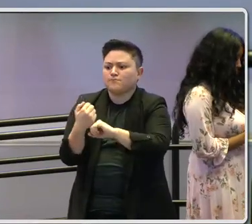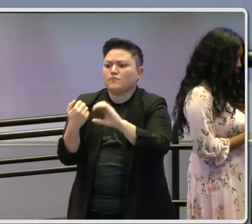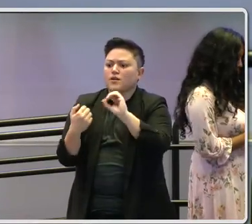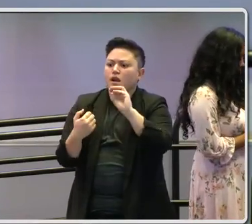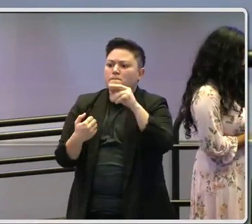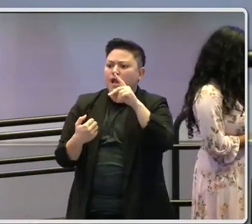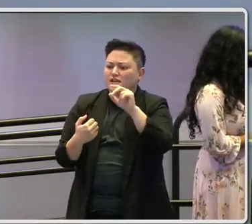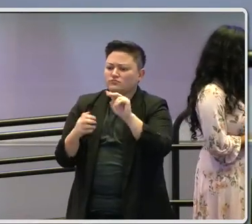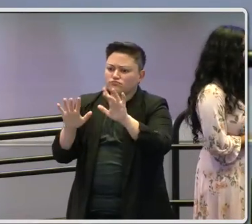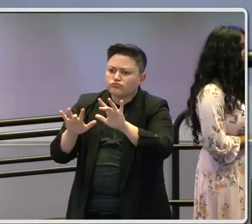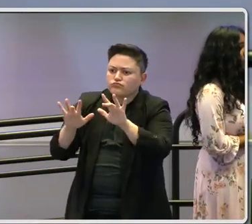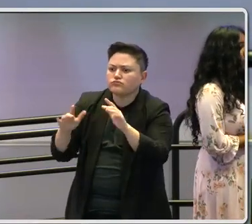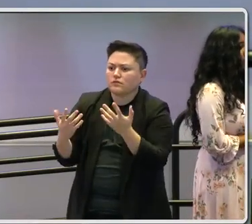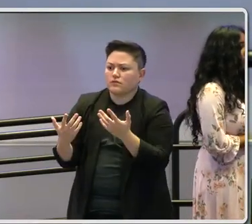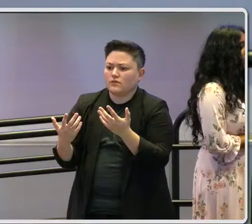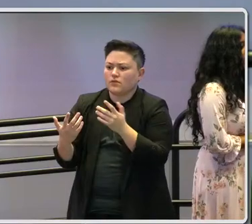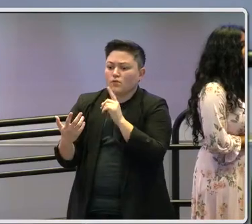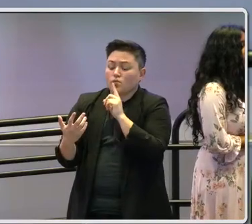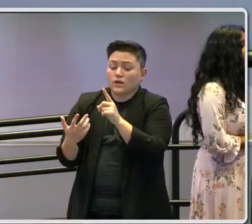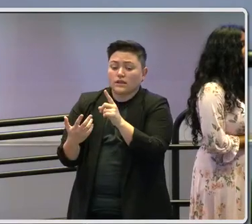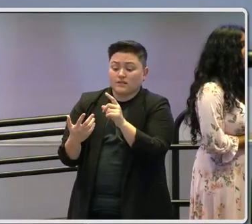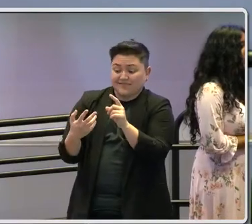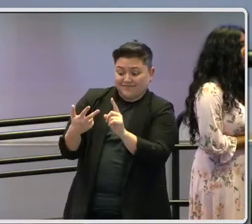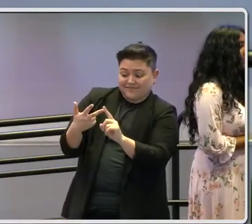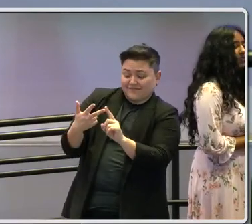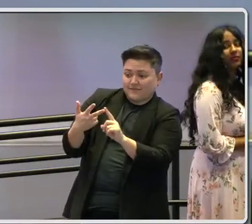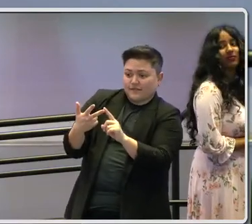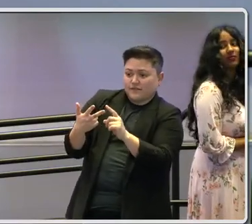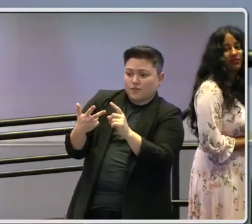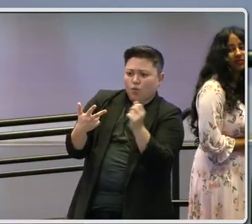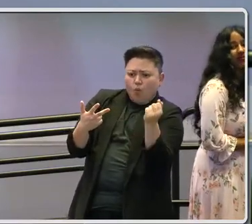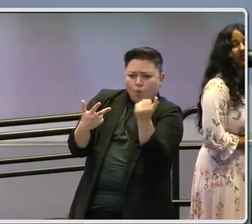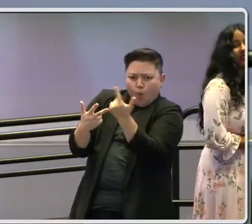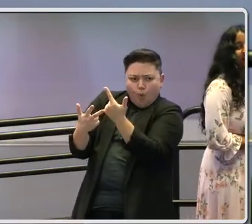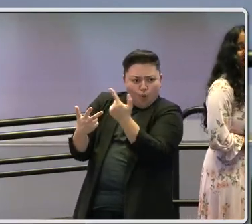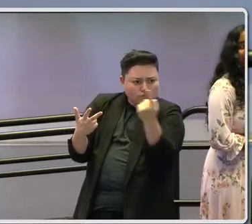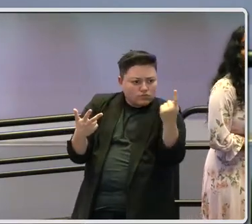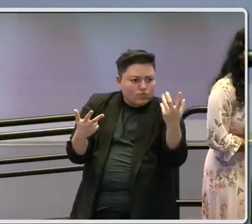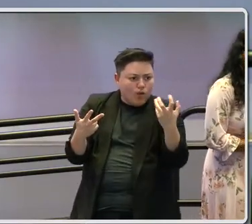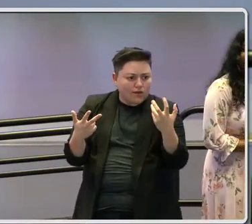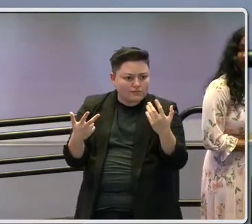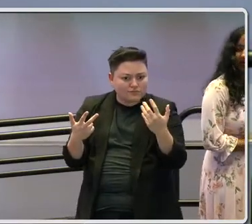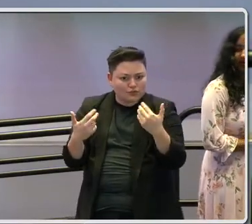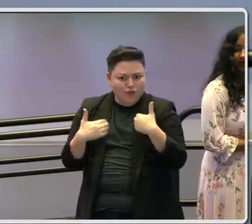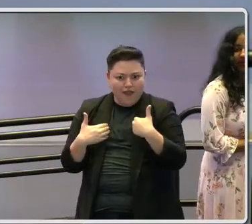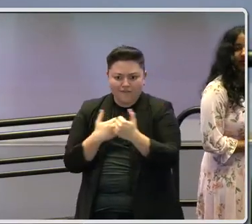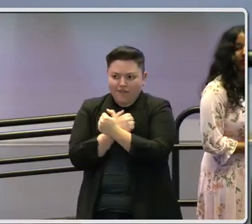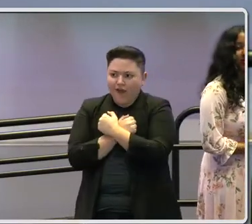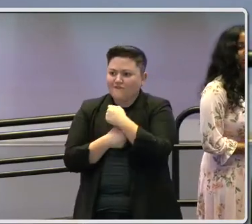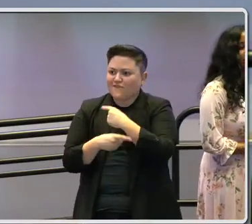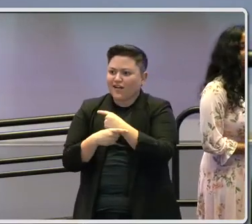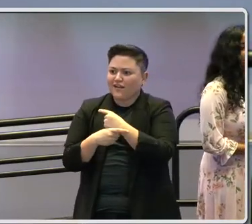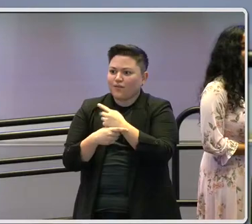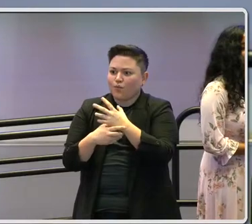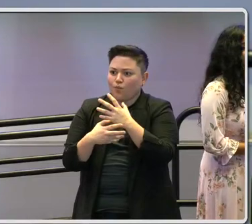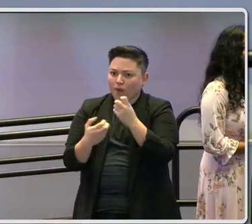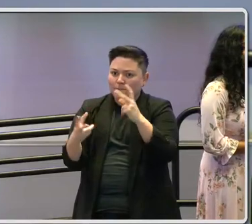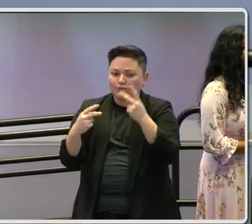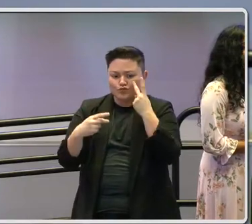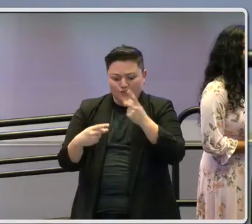three, every one of us wants to be genuinely loved and seen for who we truly